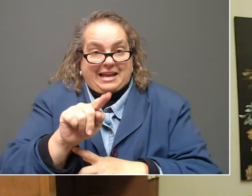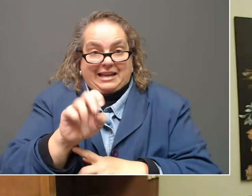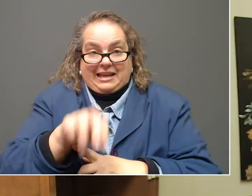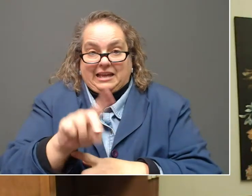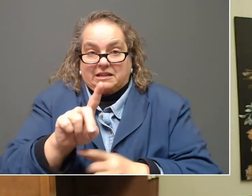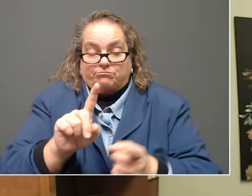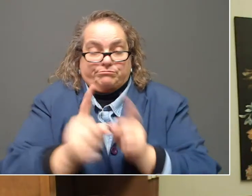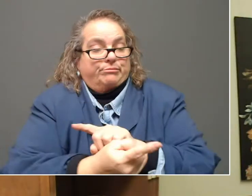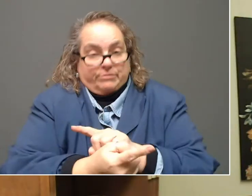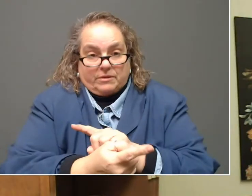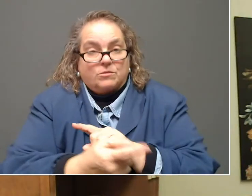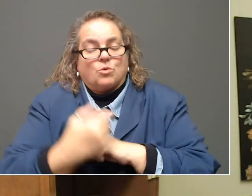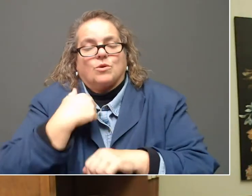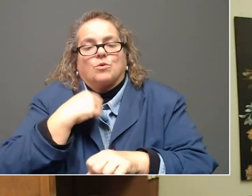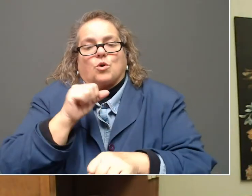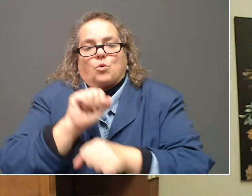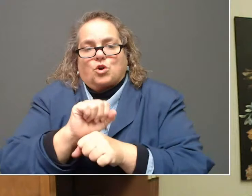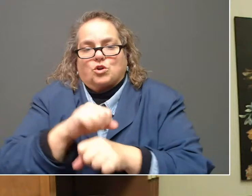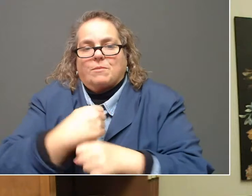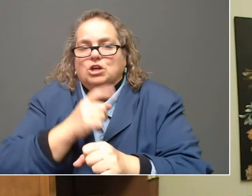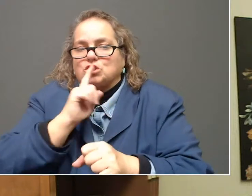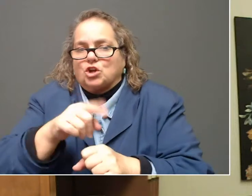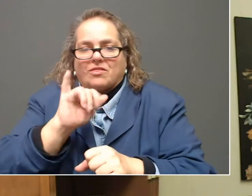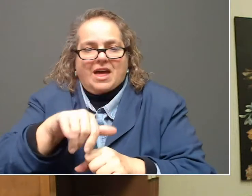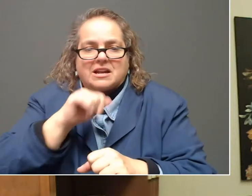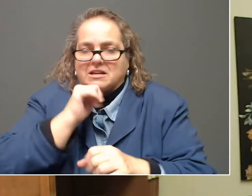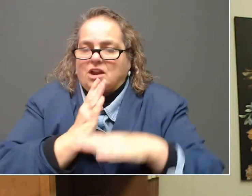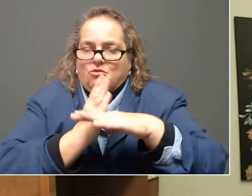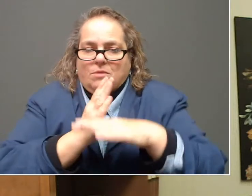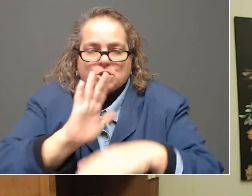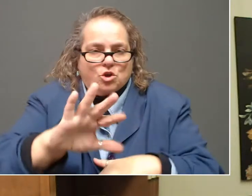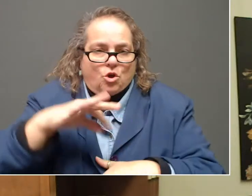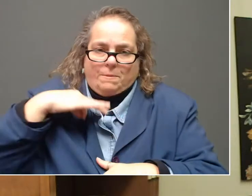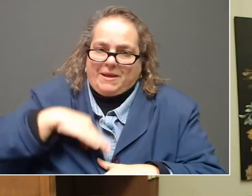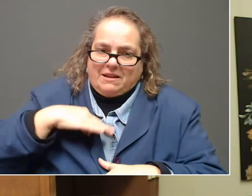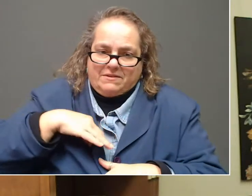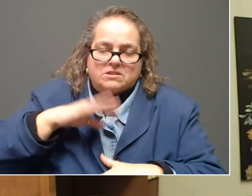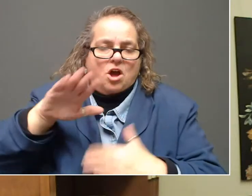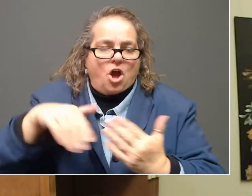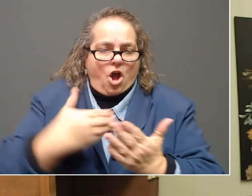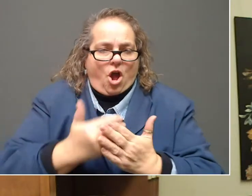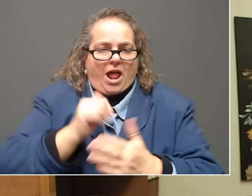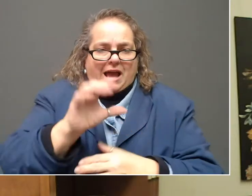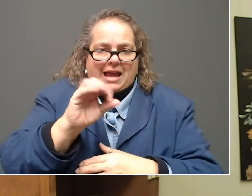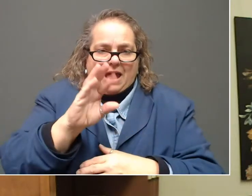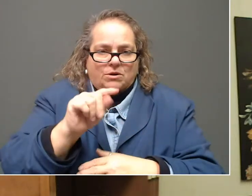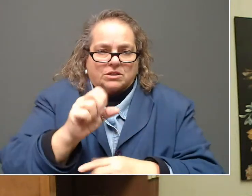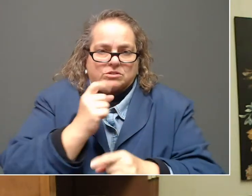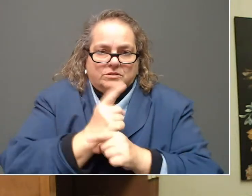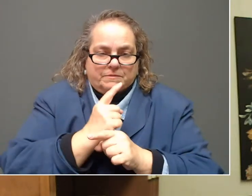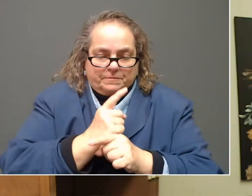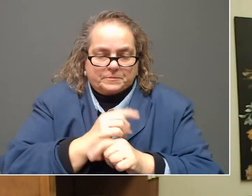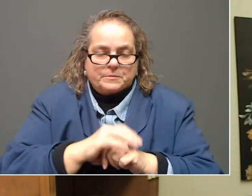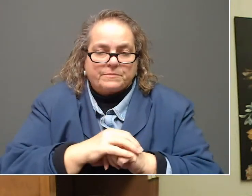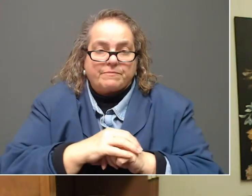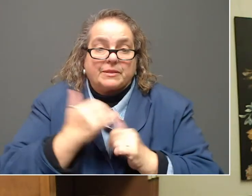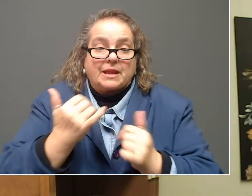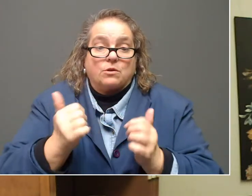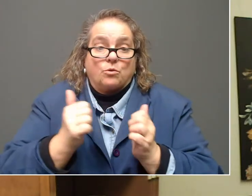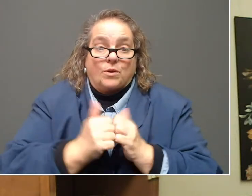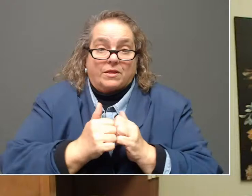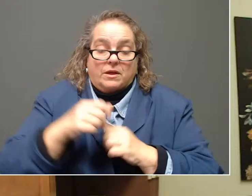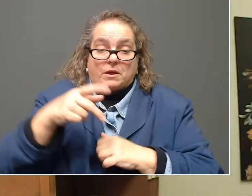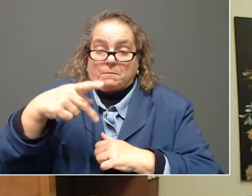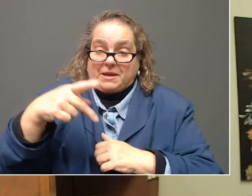Thank you, Governor, and good afternoon, Virginia. Just one quick note first for claimants. If you were claiming benefits today